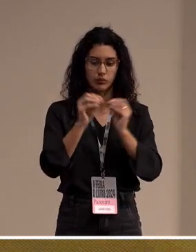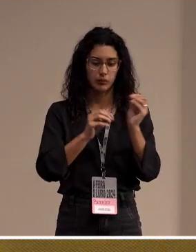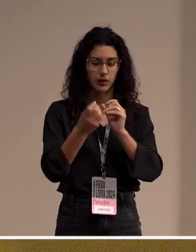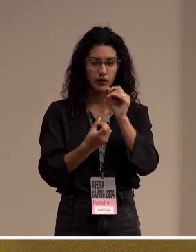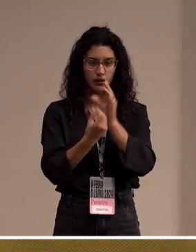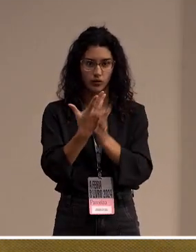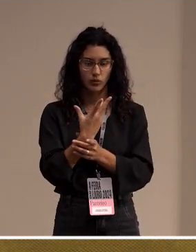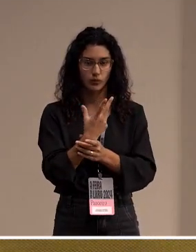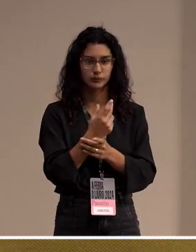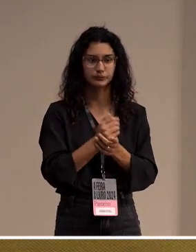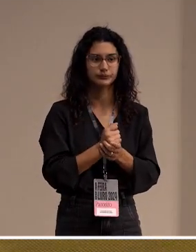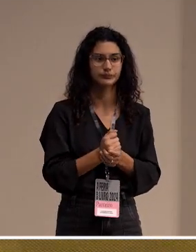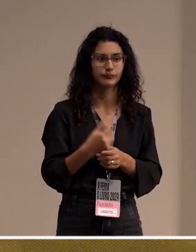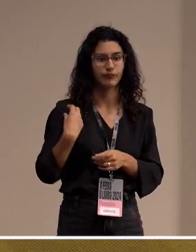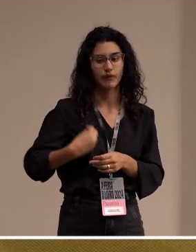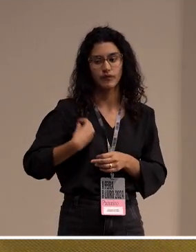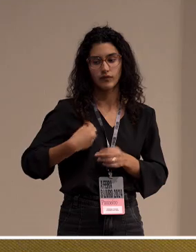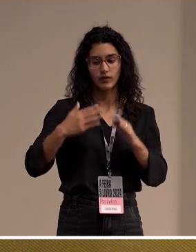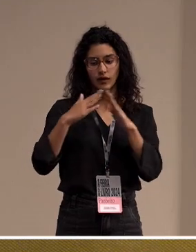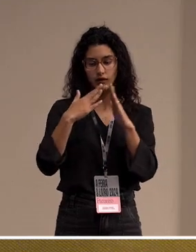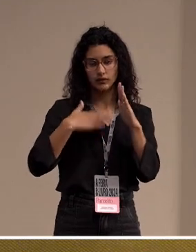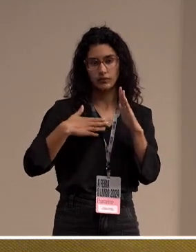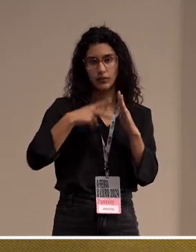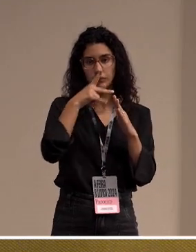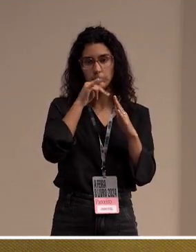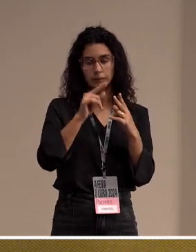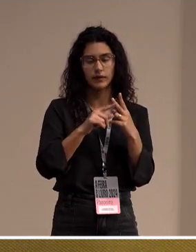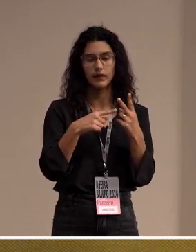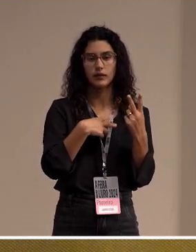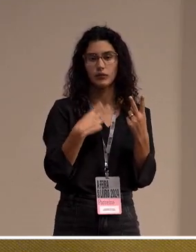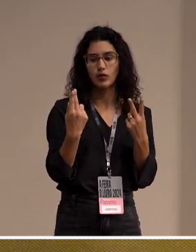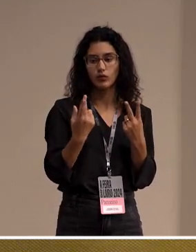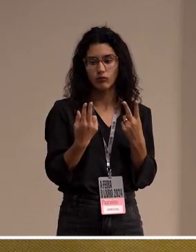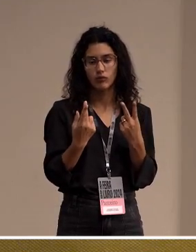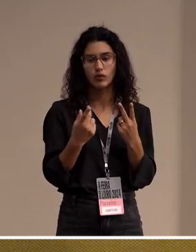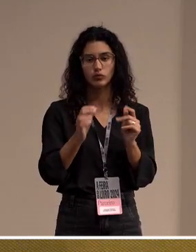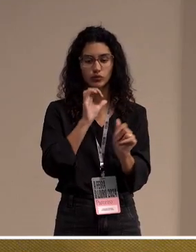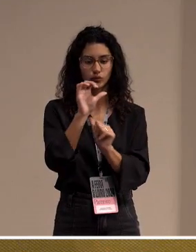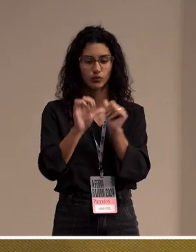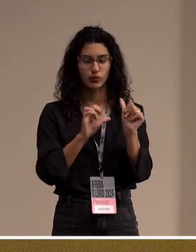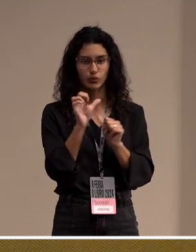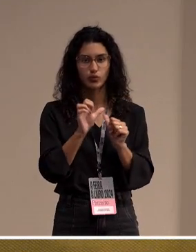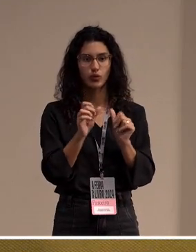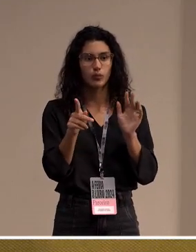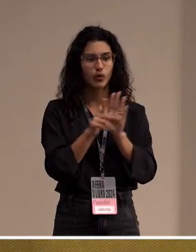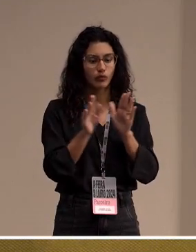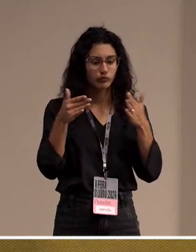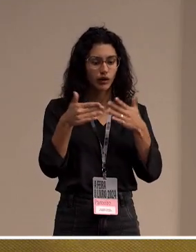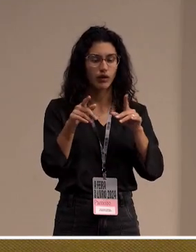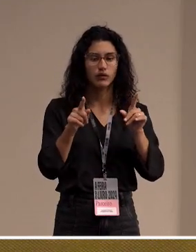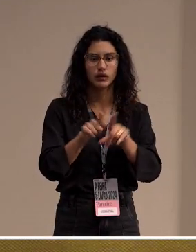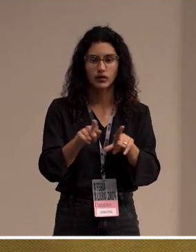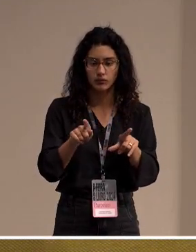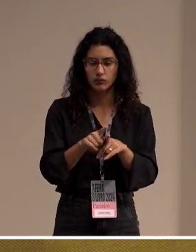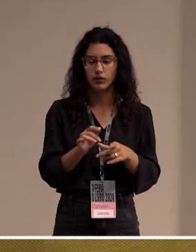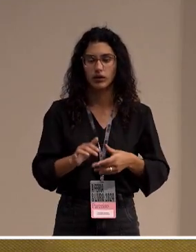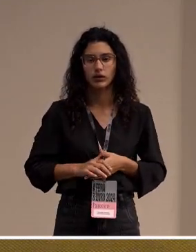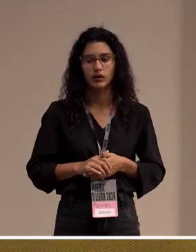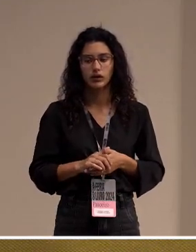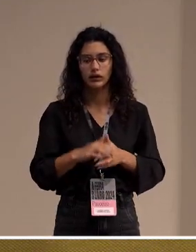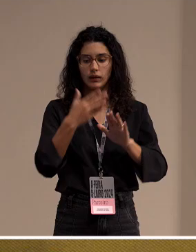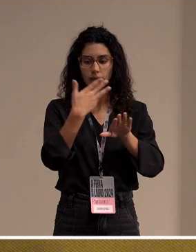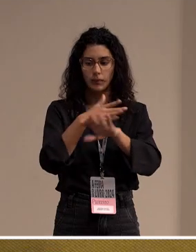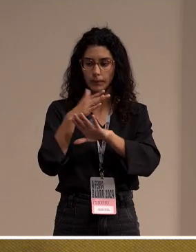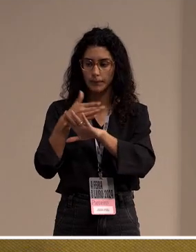it became a very famous focal point of civil rights activity in St. Louis. So I revisited that in this picture